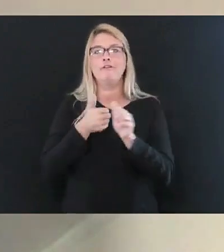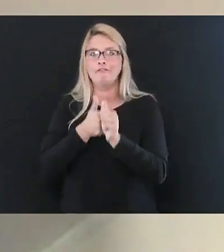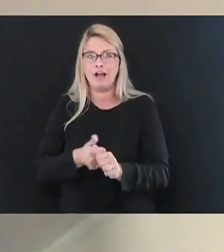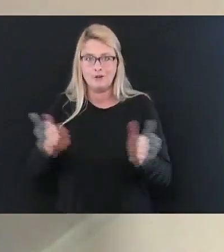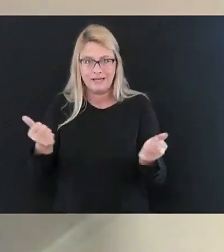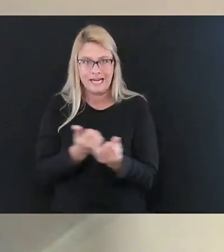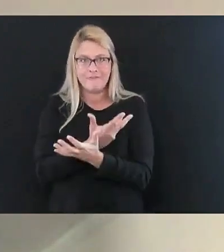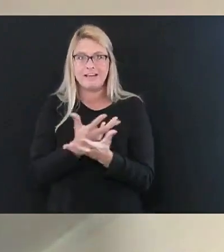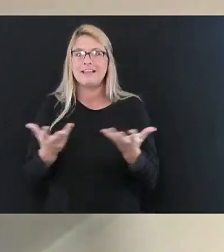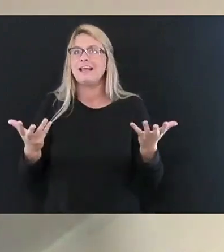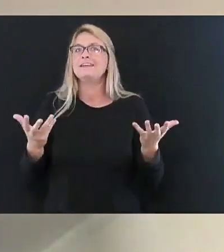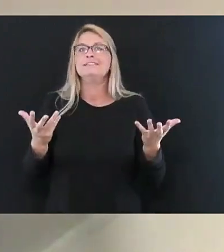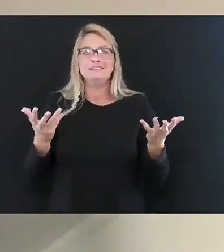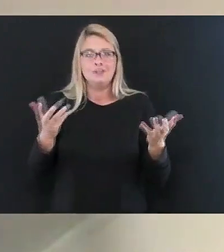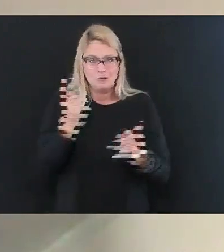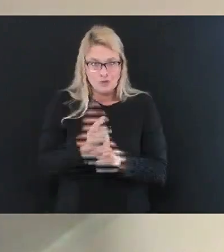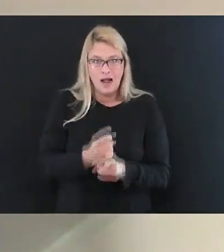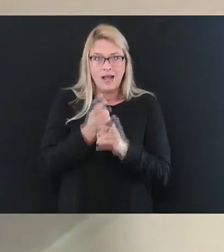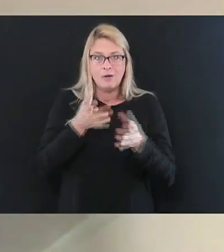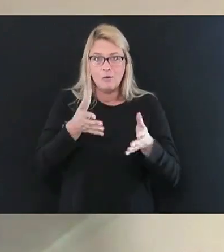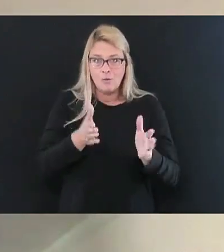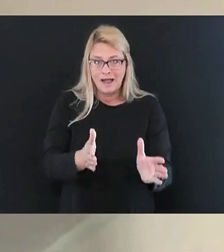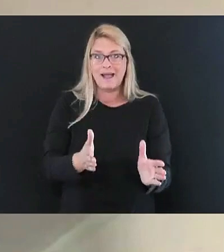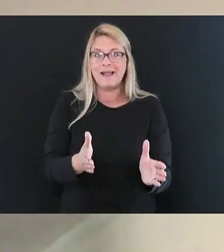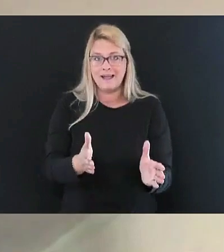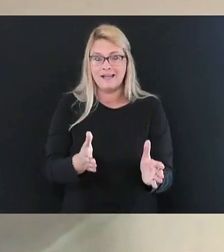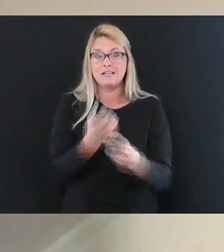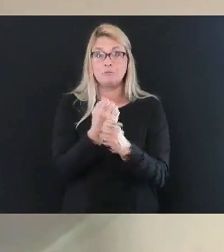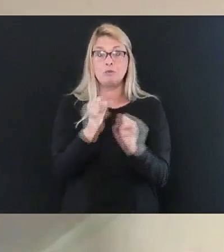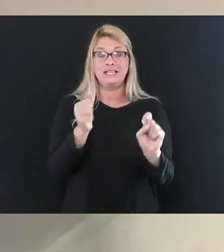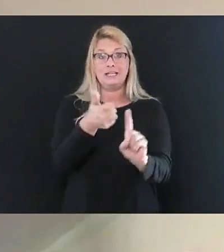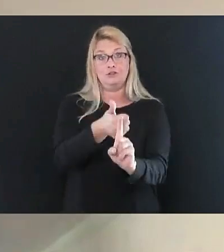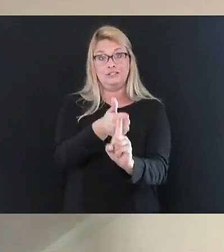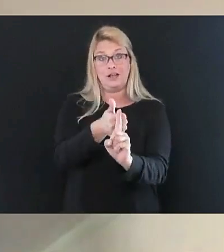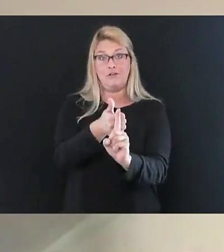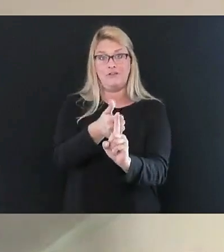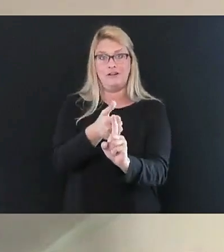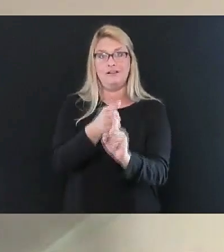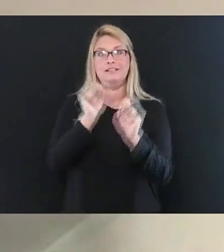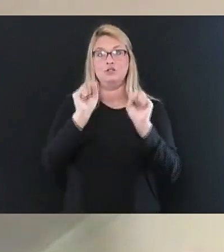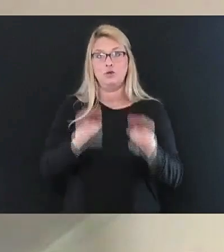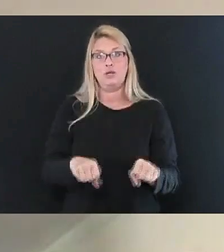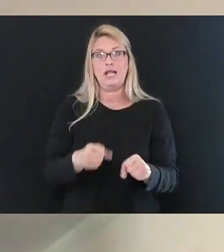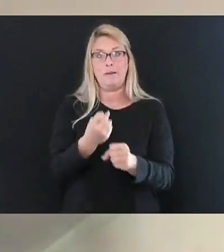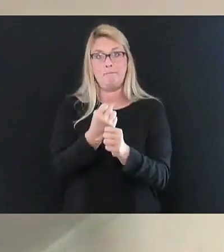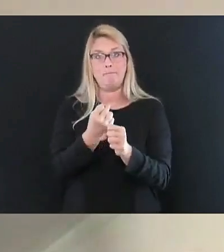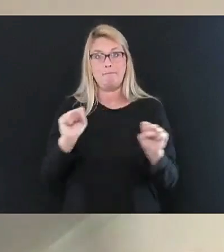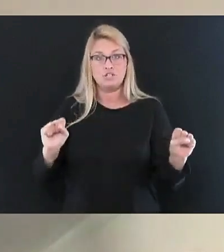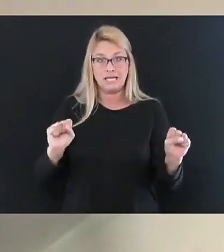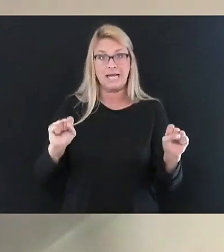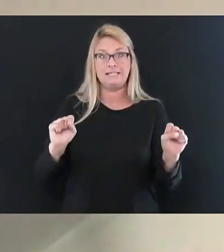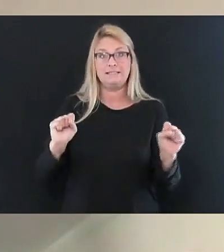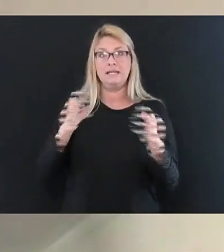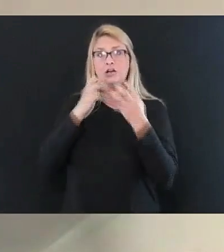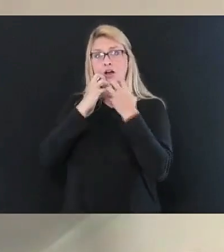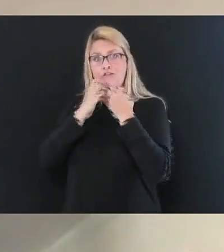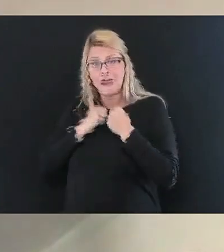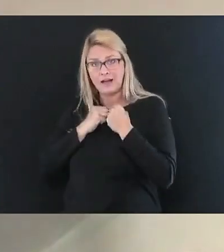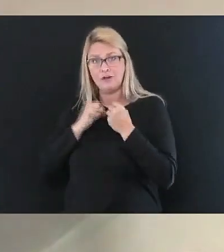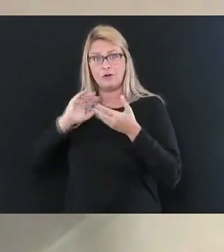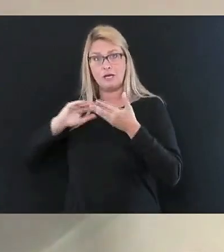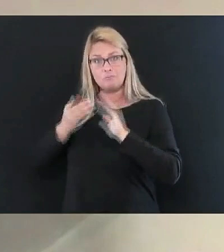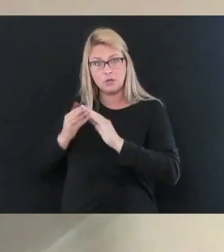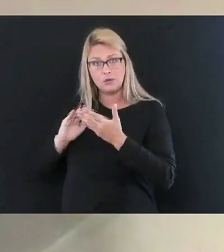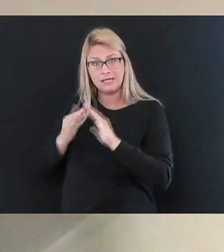each other, and make sure that we're doing the things to protect ourselves so that we protect our vital communities, our vital and